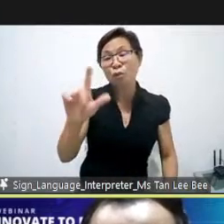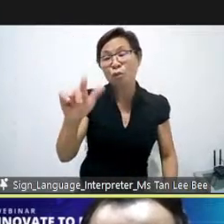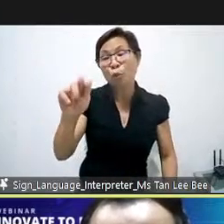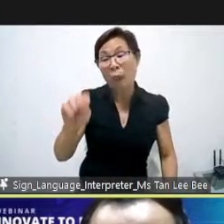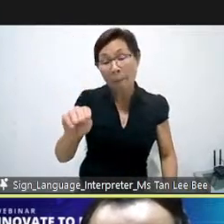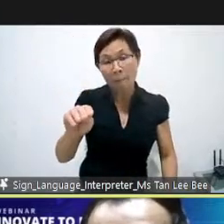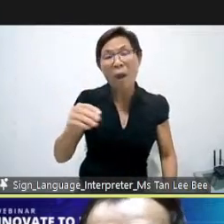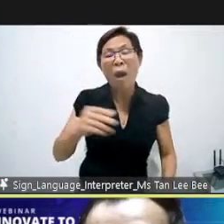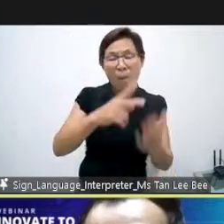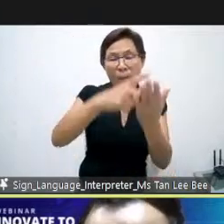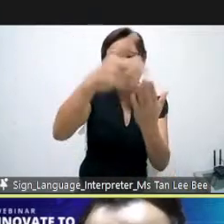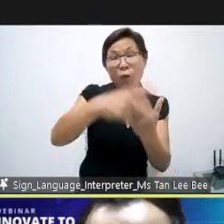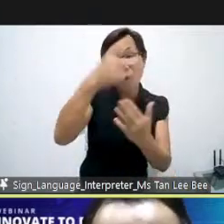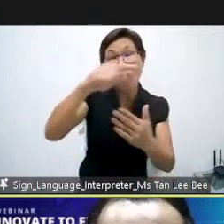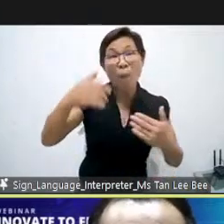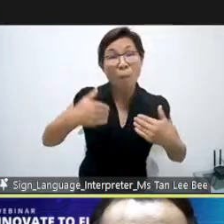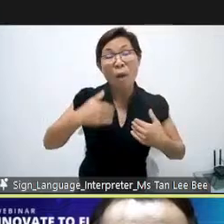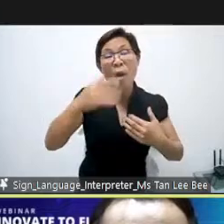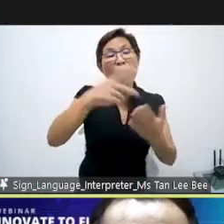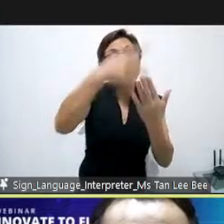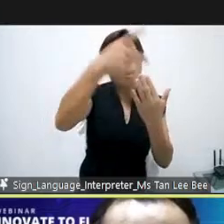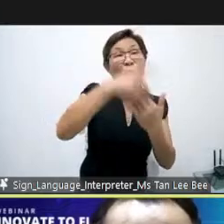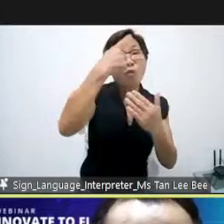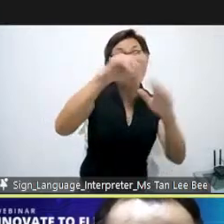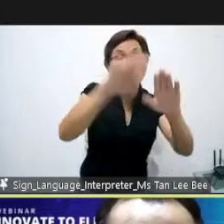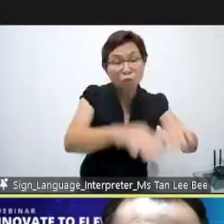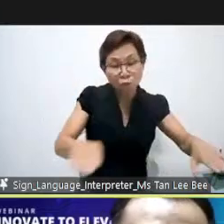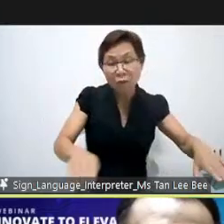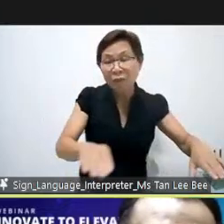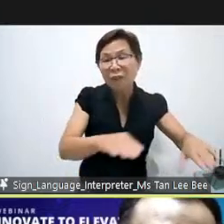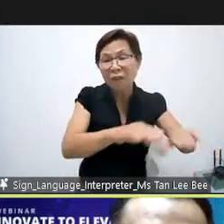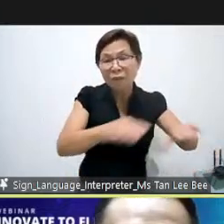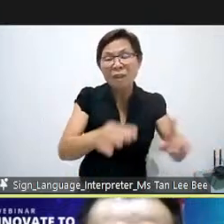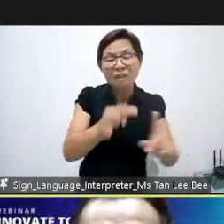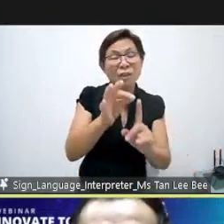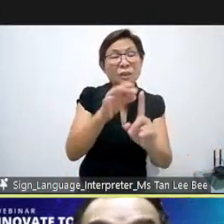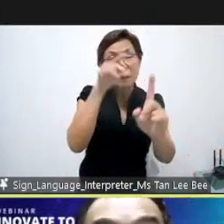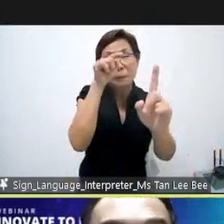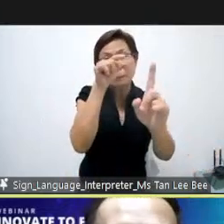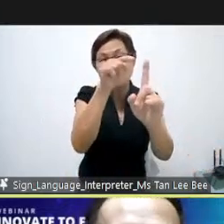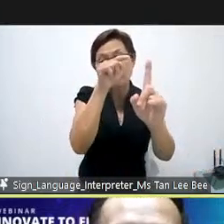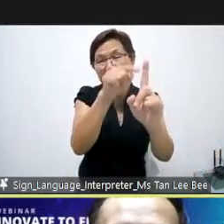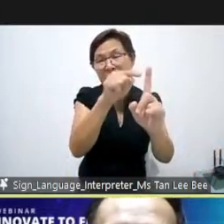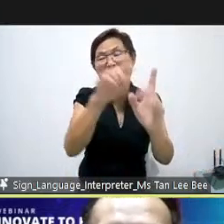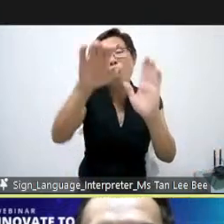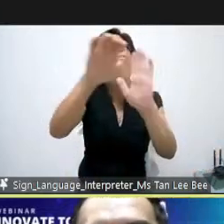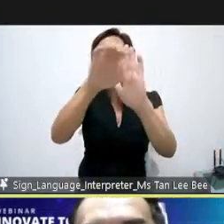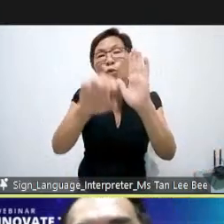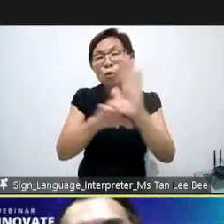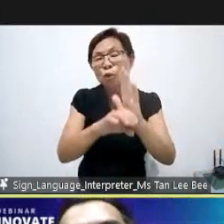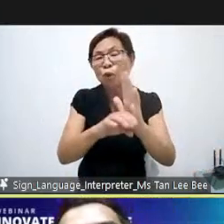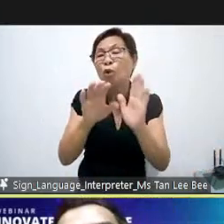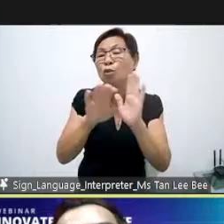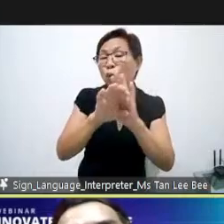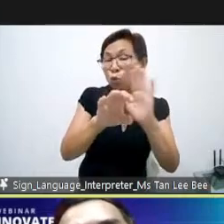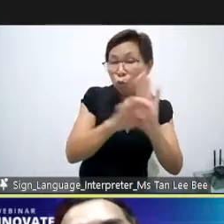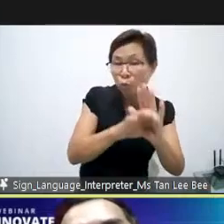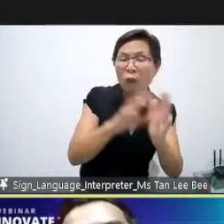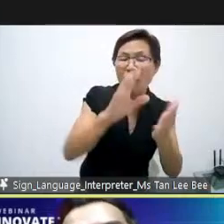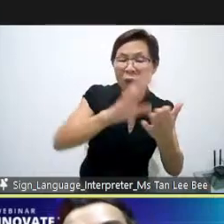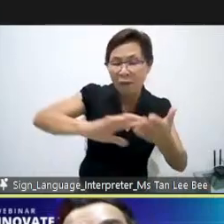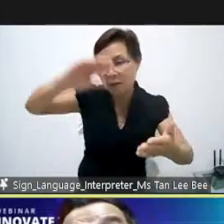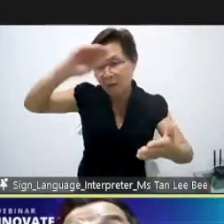initiative to have our students based on specific courses. For example, they are